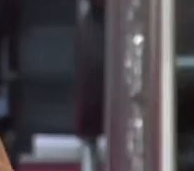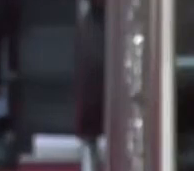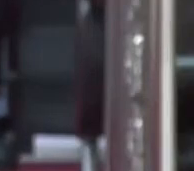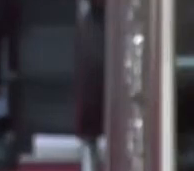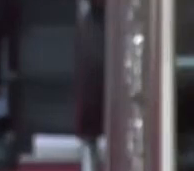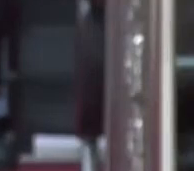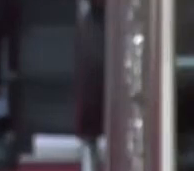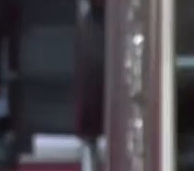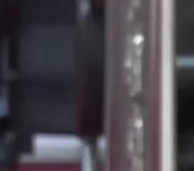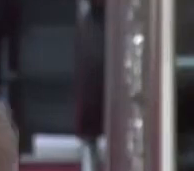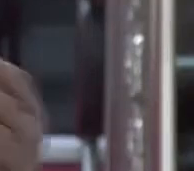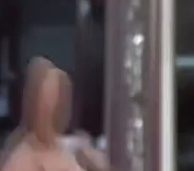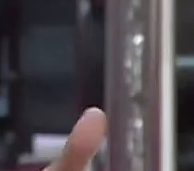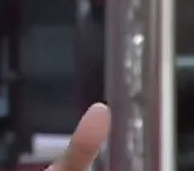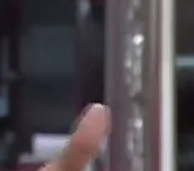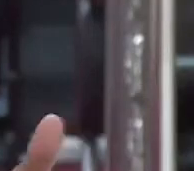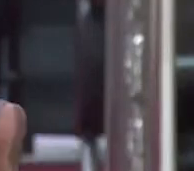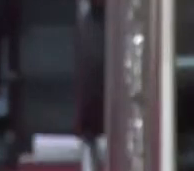And I'll tell you a story.